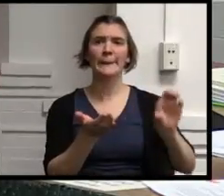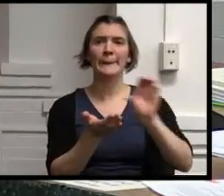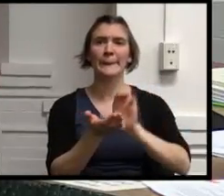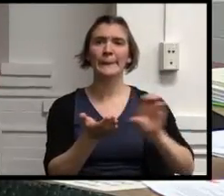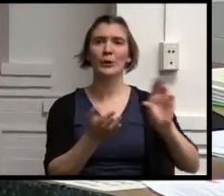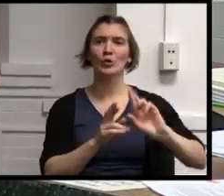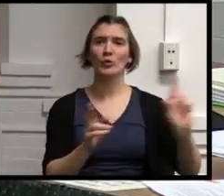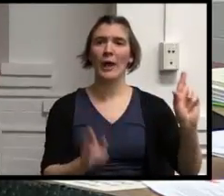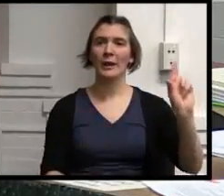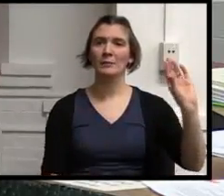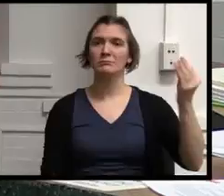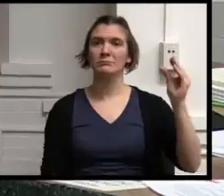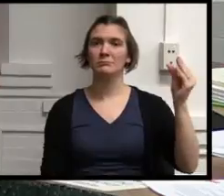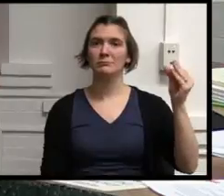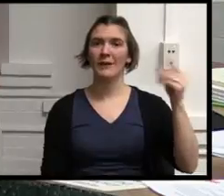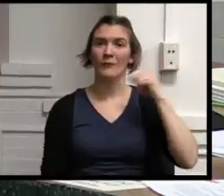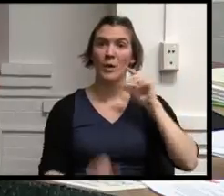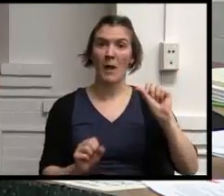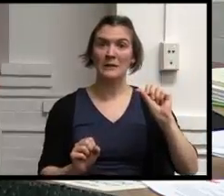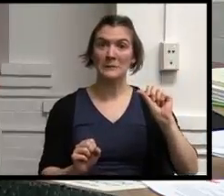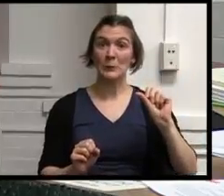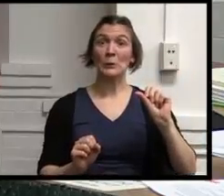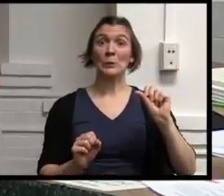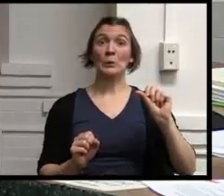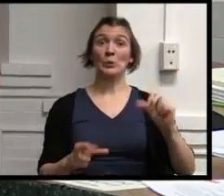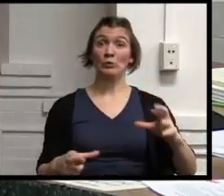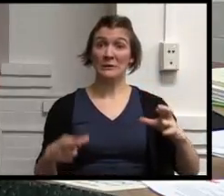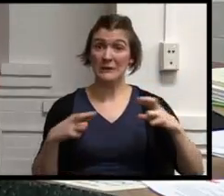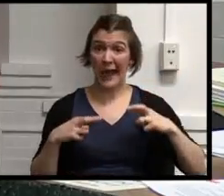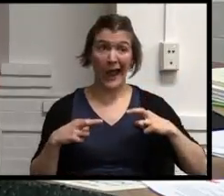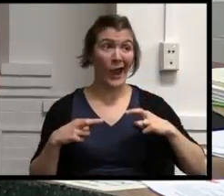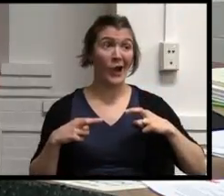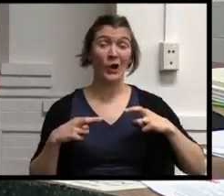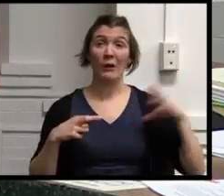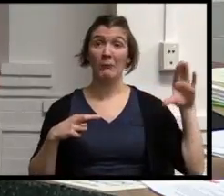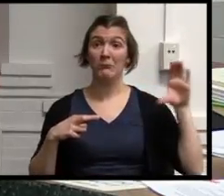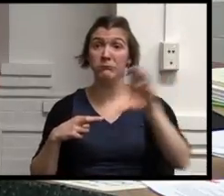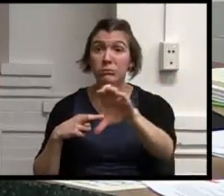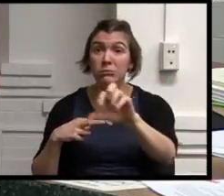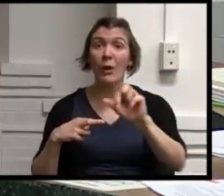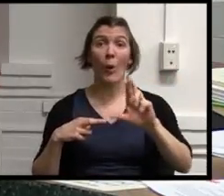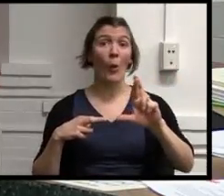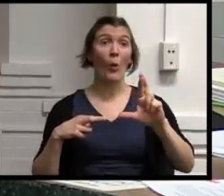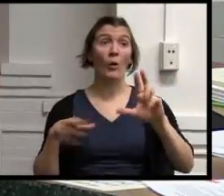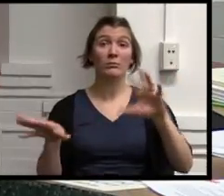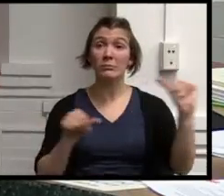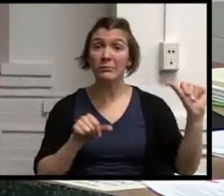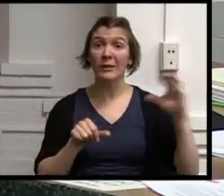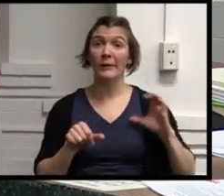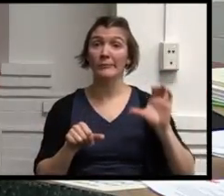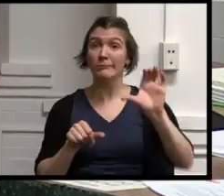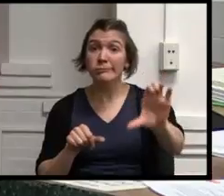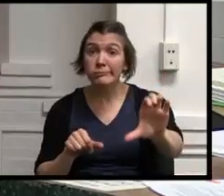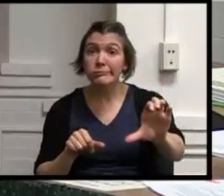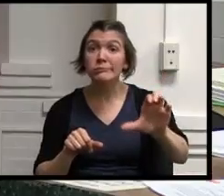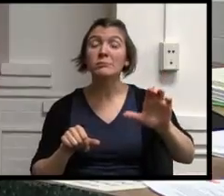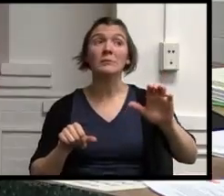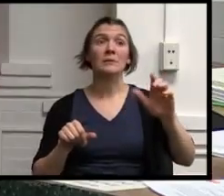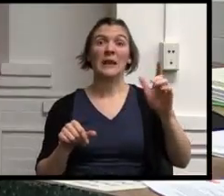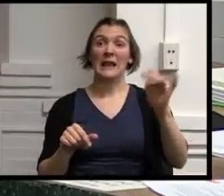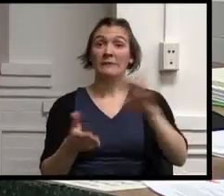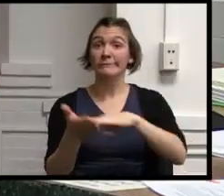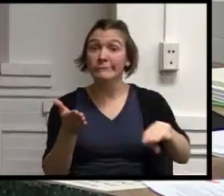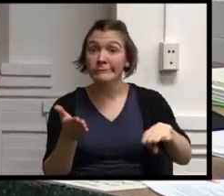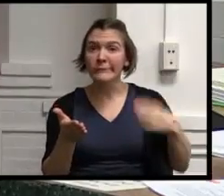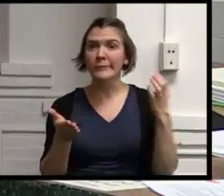reserve against that potential liability. But there hasn't been that type of an approach to